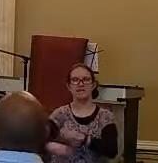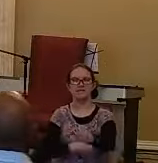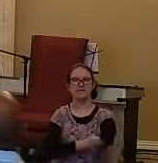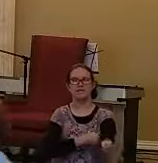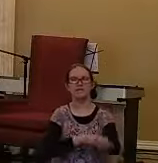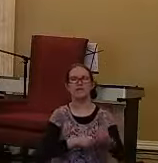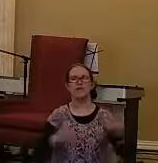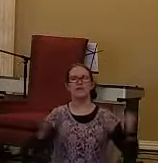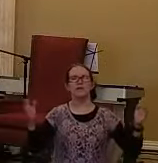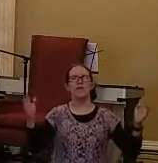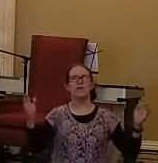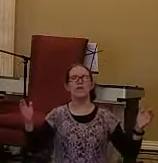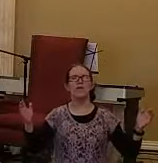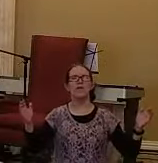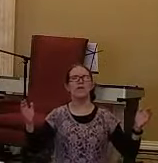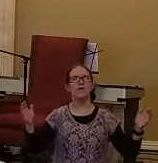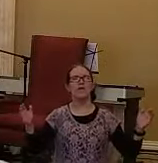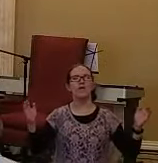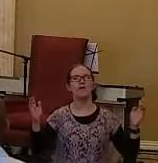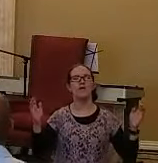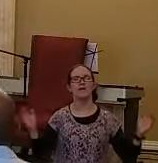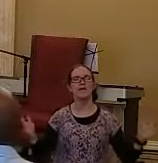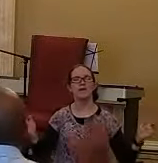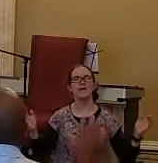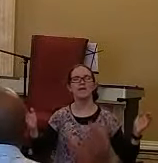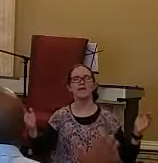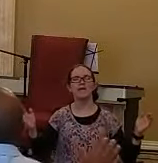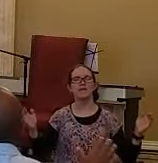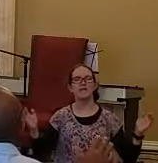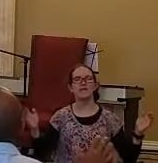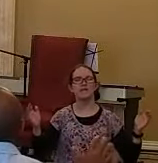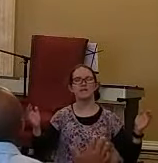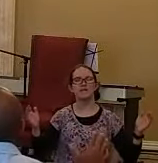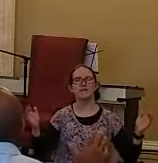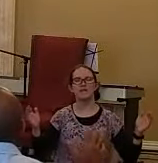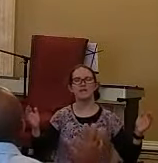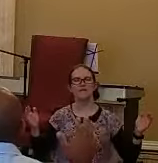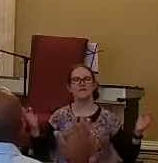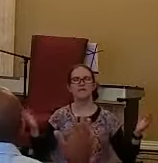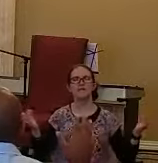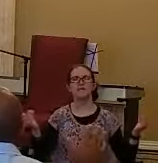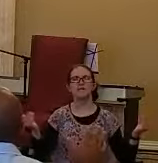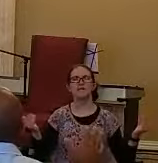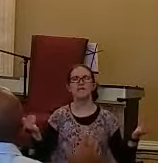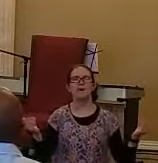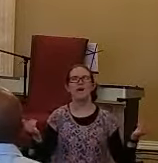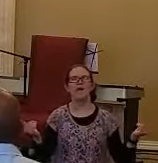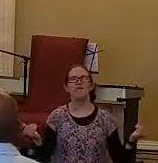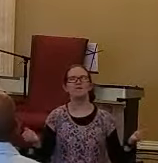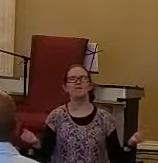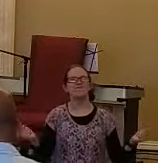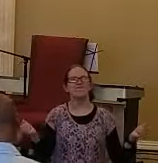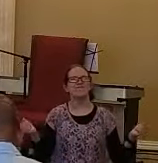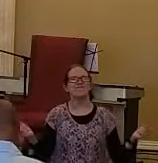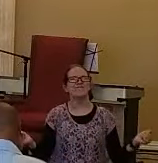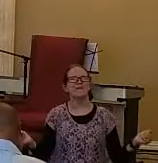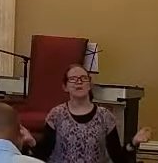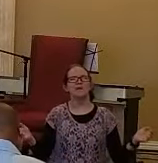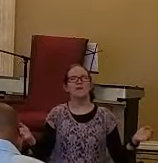Oh, we love you, Lord. We love you, Lord. We love you, Lord. Come on, that's it. Hallelujah,